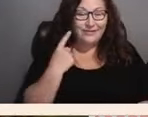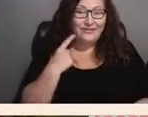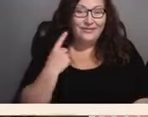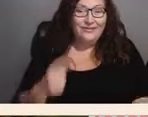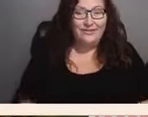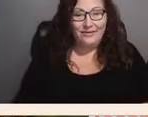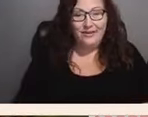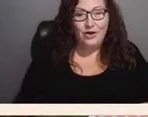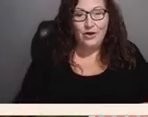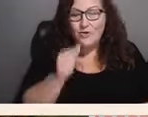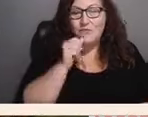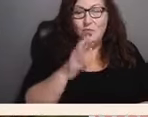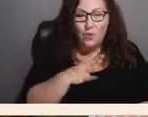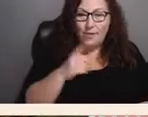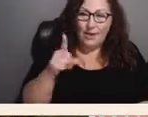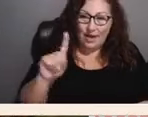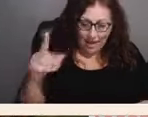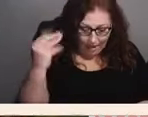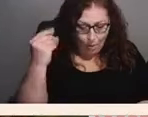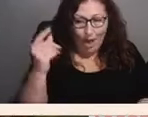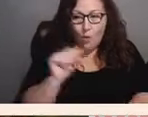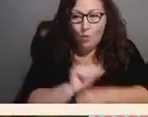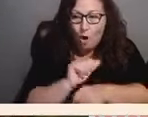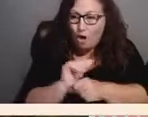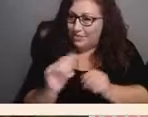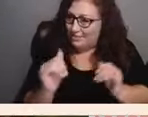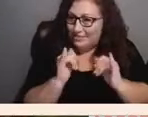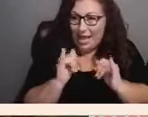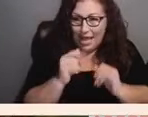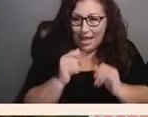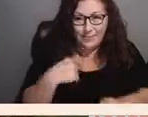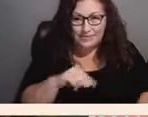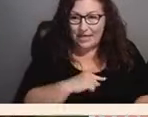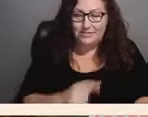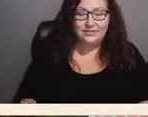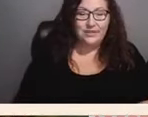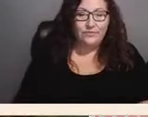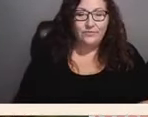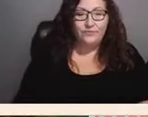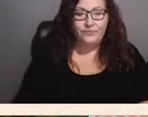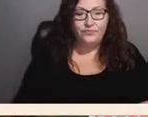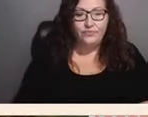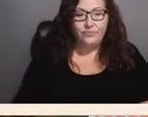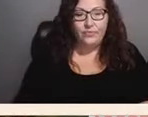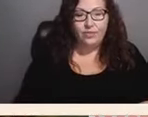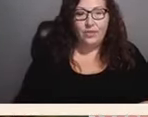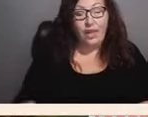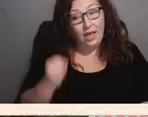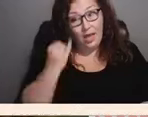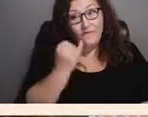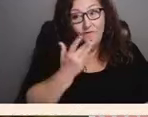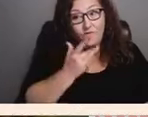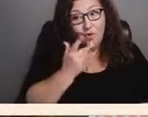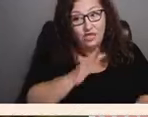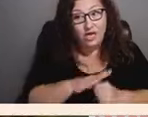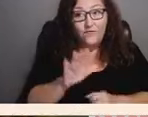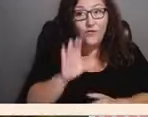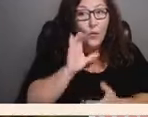Women out there working just like we're out there working. And if you're fortunate enough that your wife is